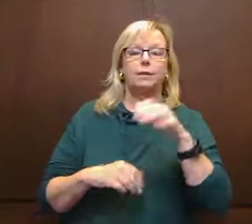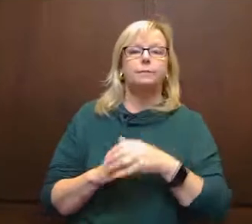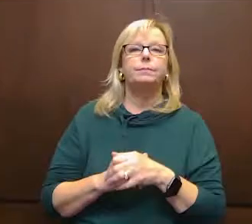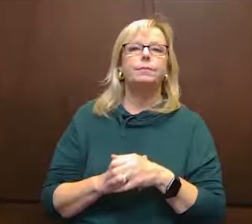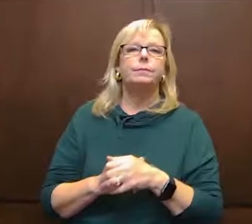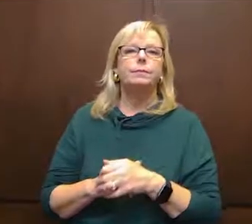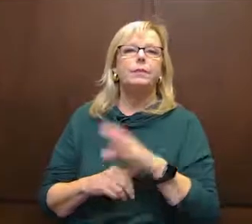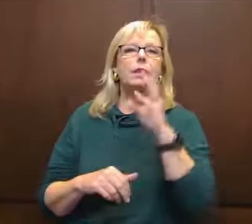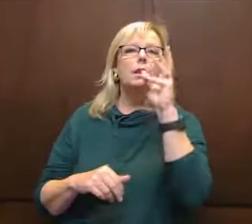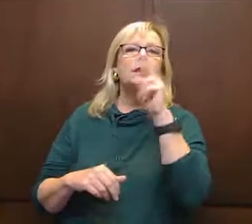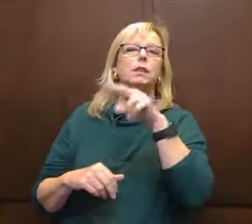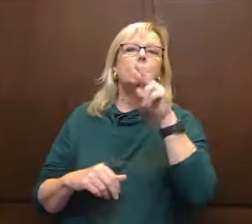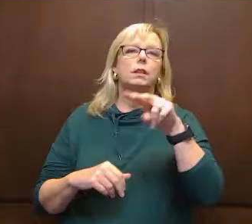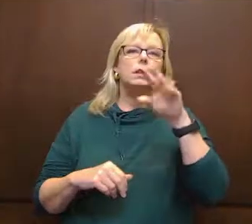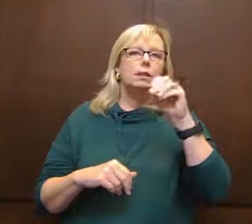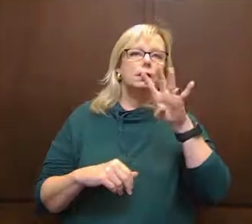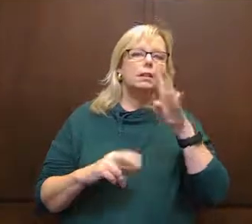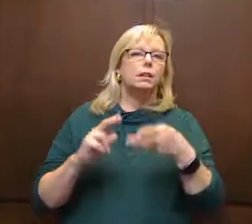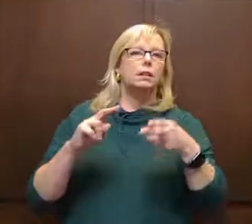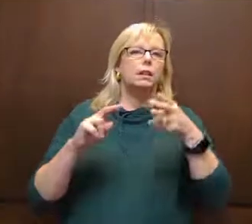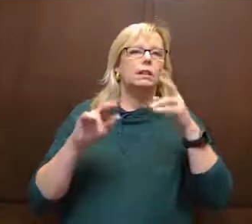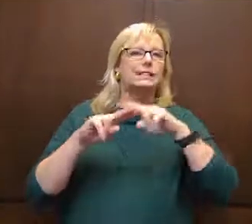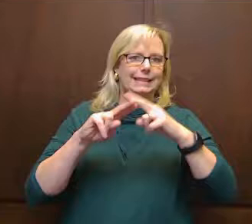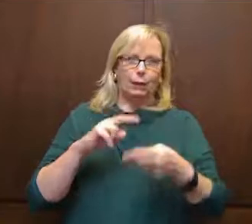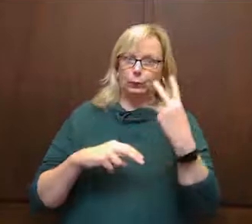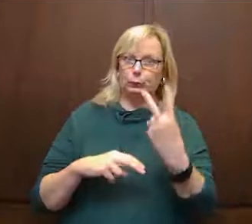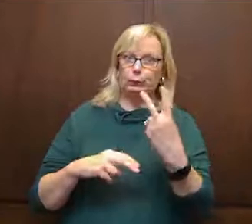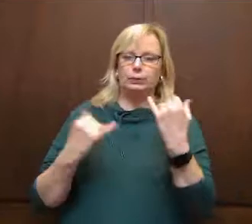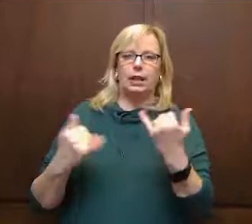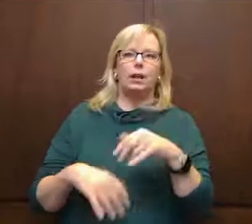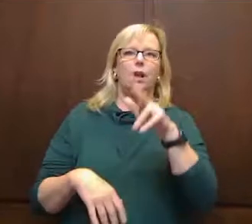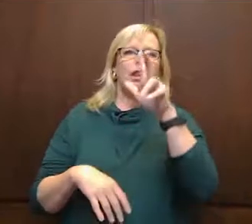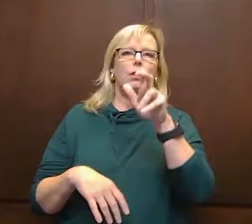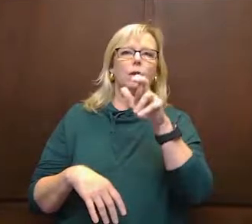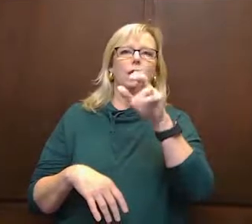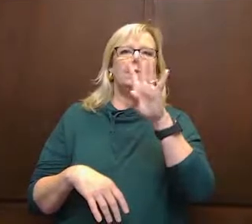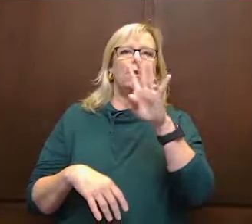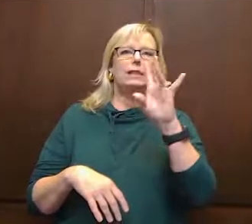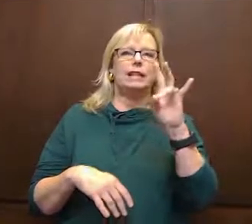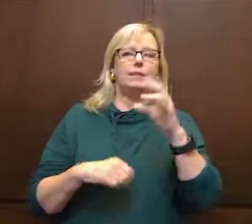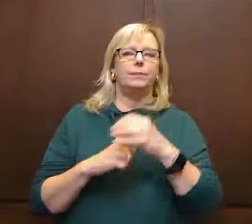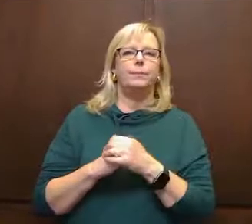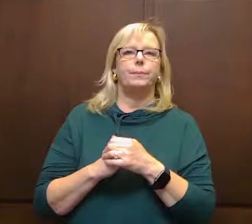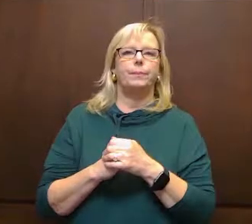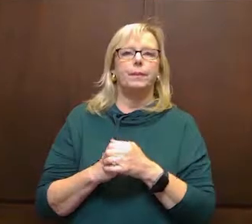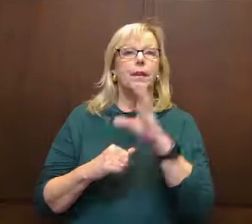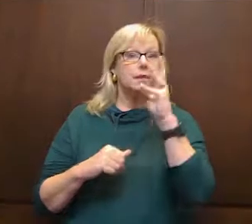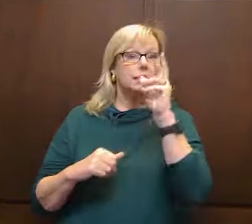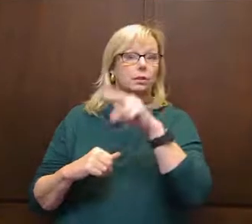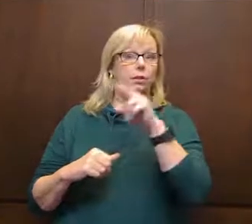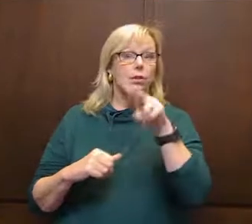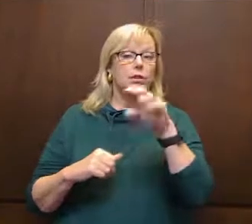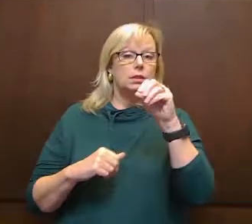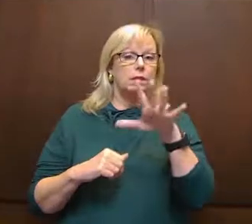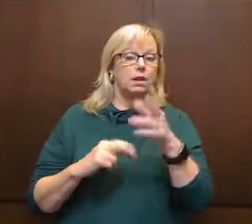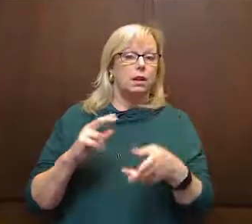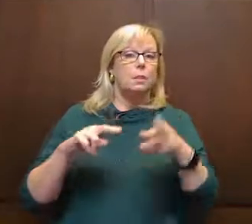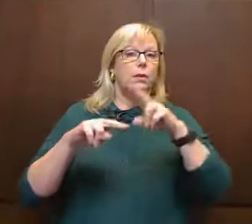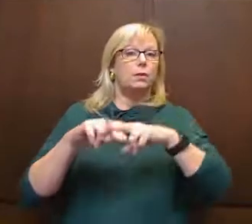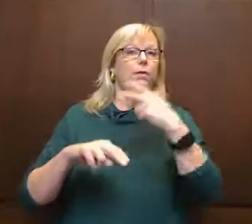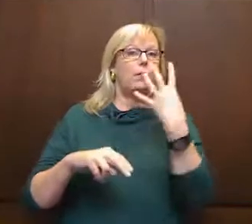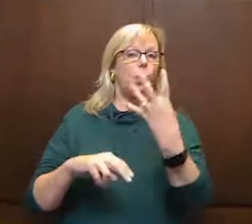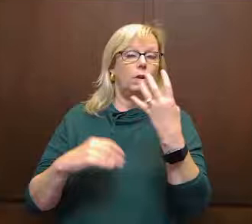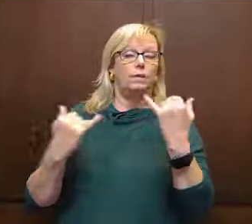535. 62204 is down 2 to 347. 62205 is